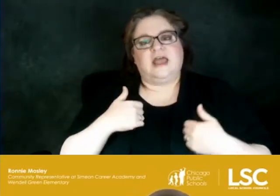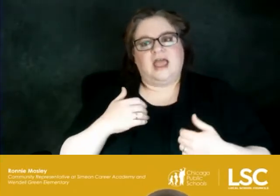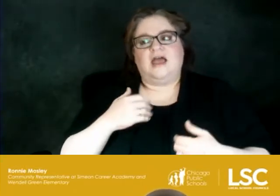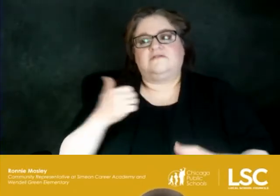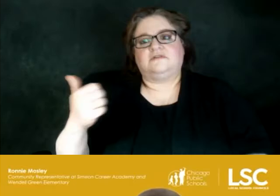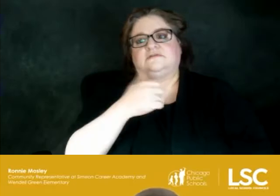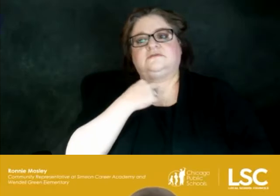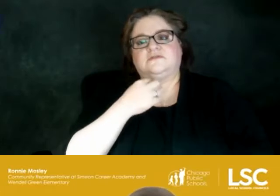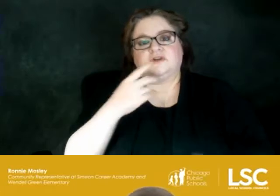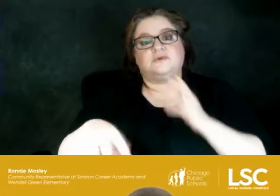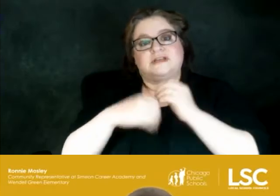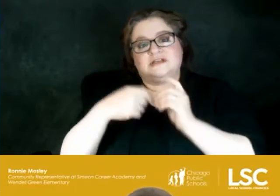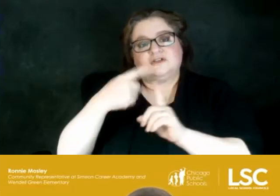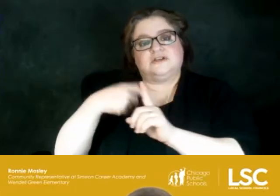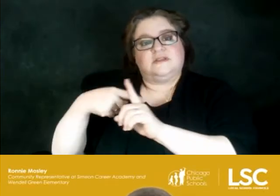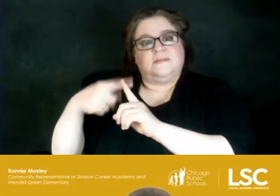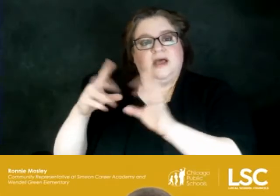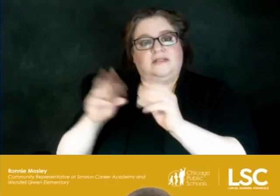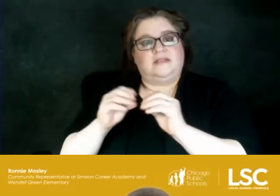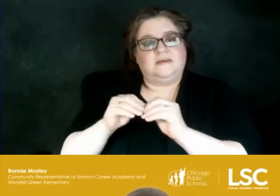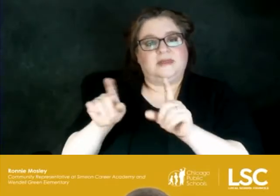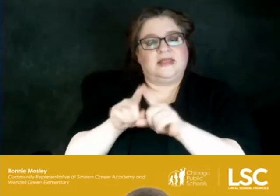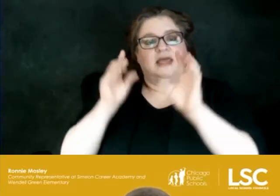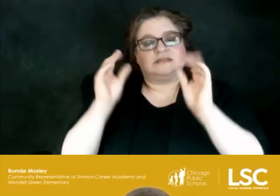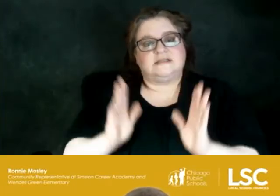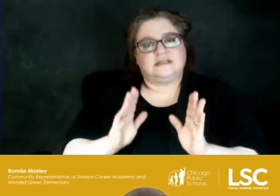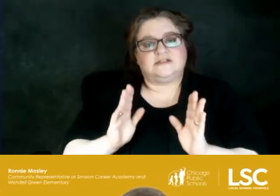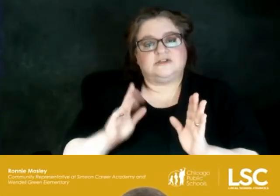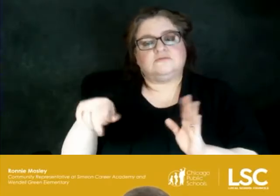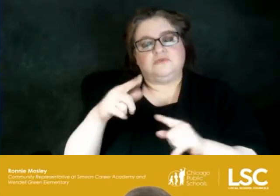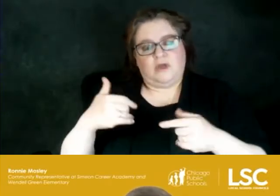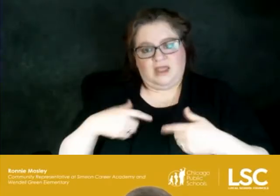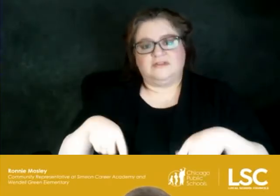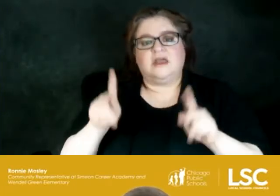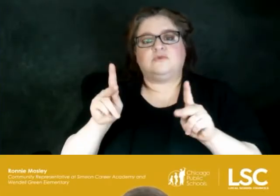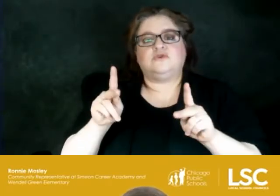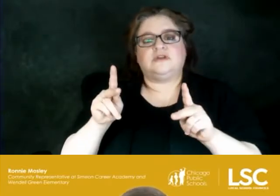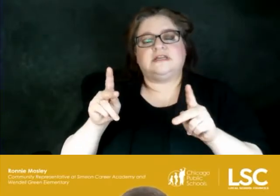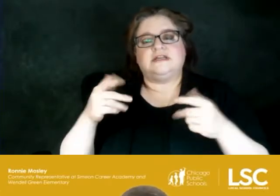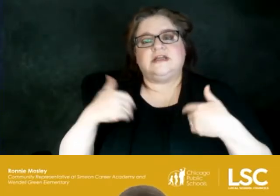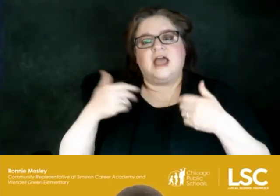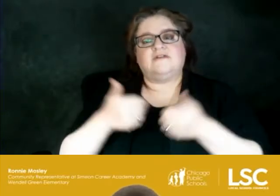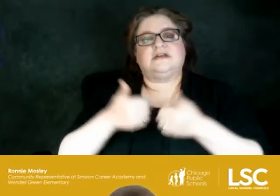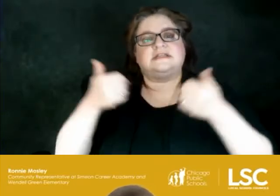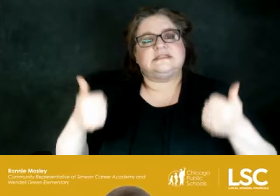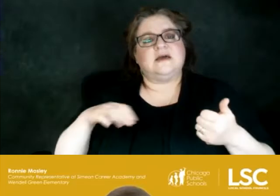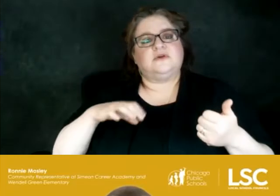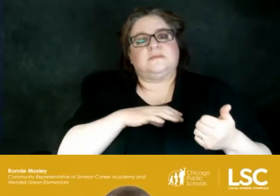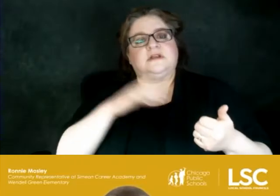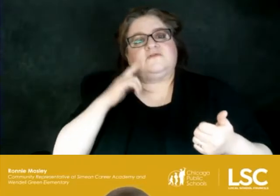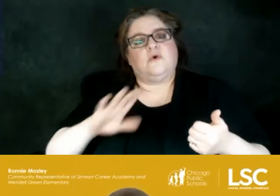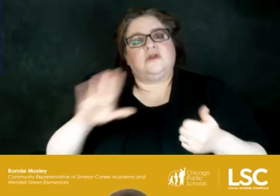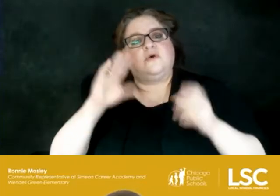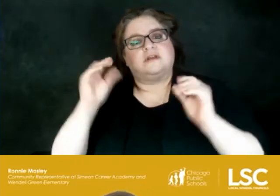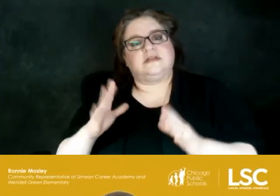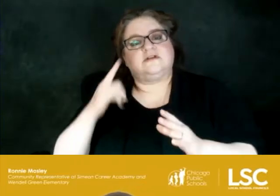addition to the monthly meetings, as a teacher, you have that opportunity to have a separate committee for your teachers and